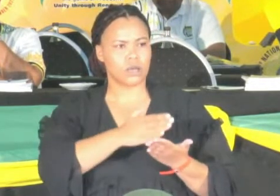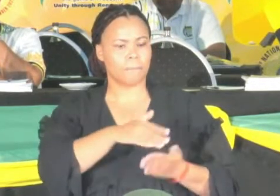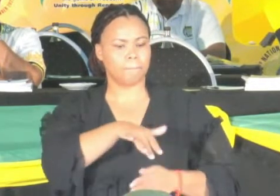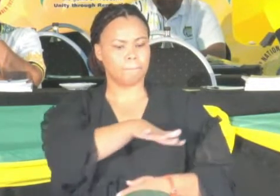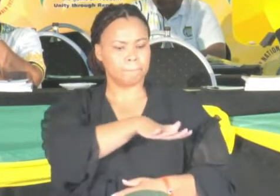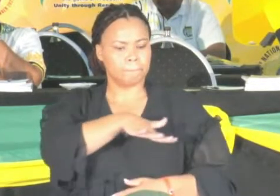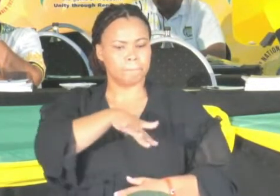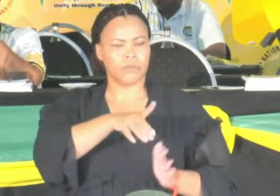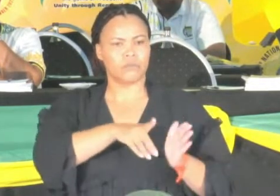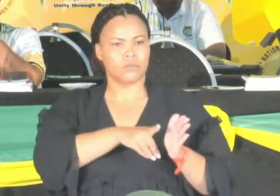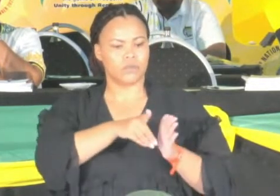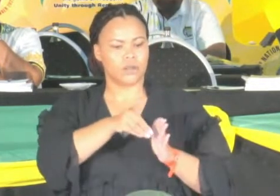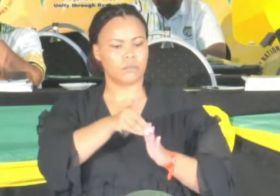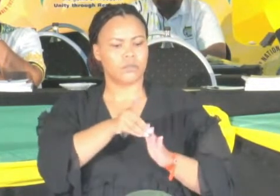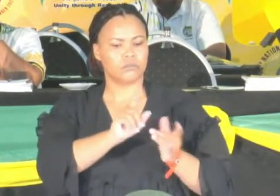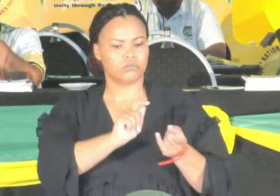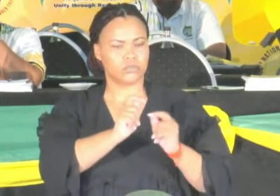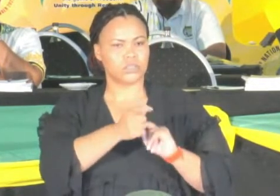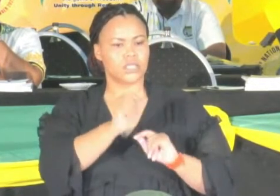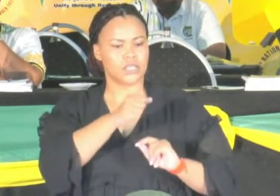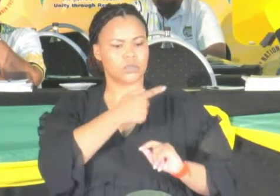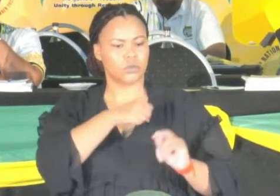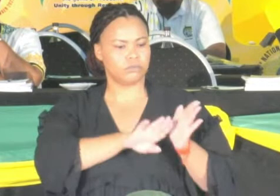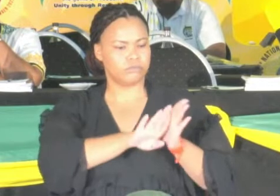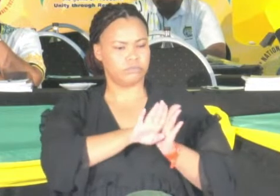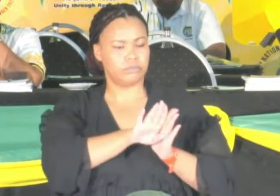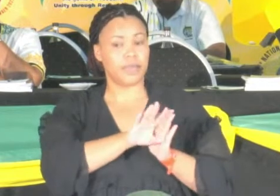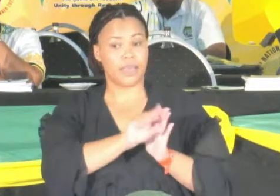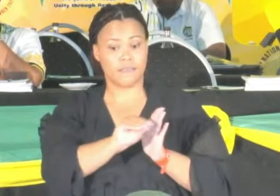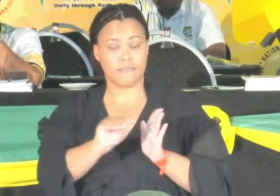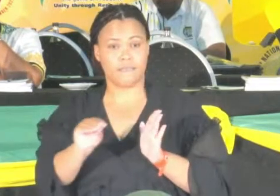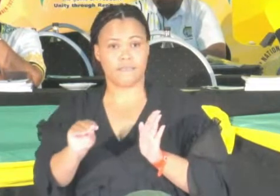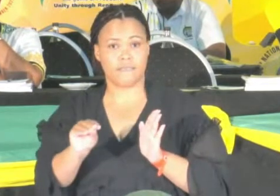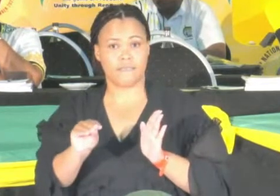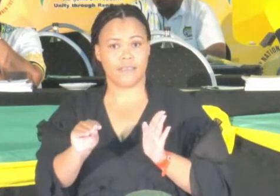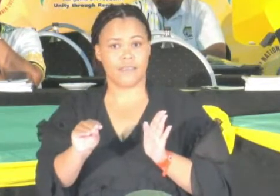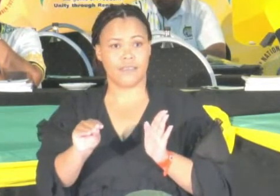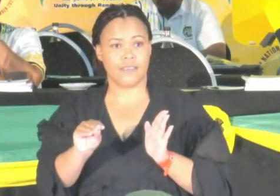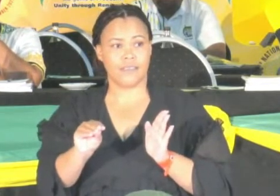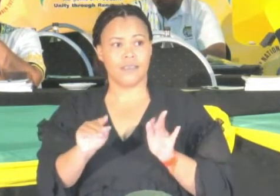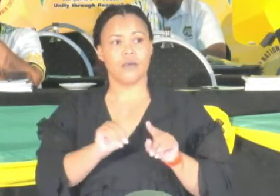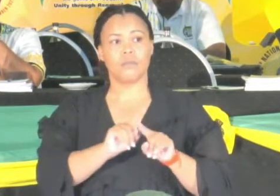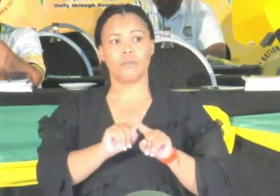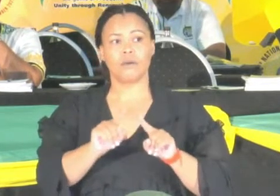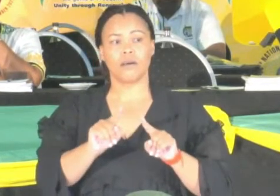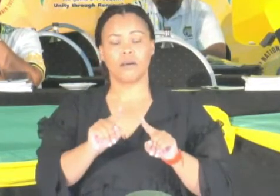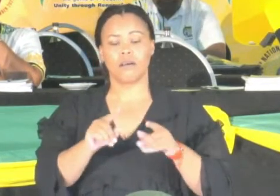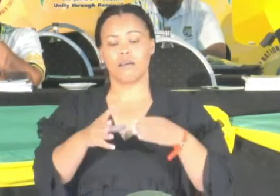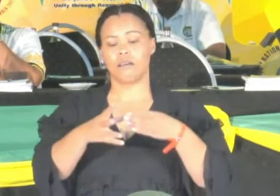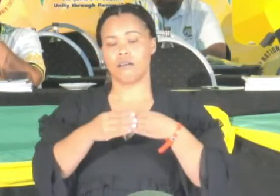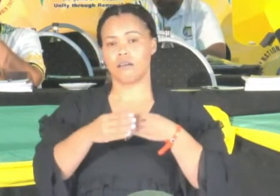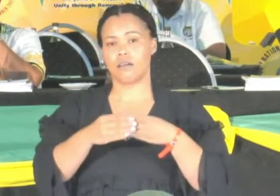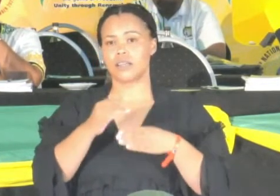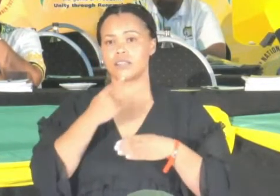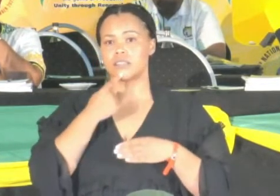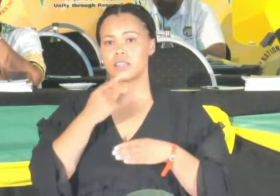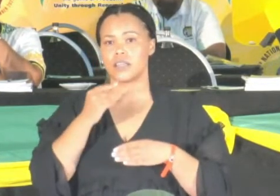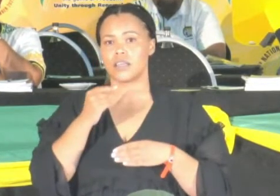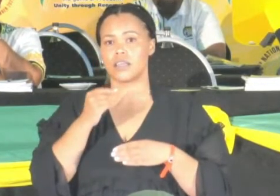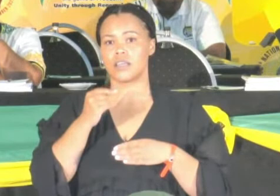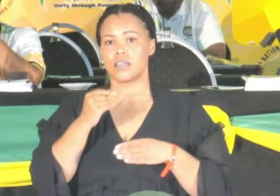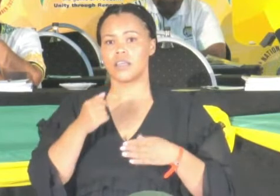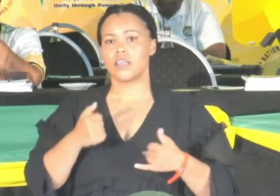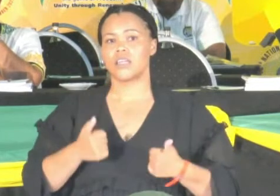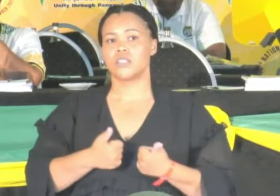and transformation, delegates acknowledge that the severe challenges that still need to